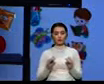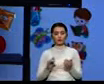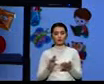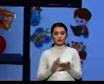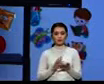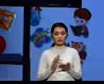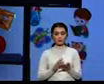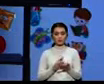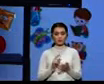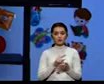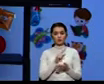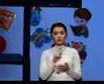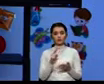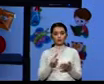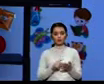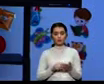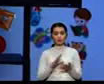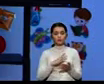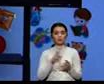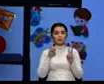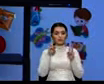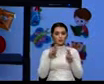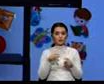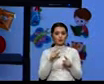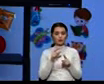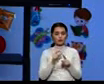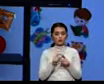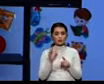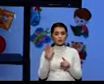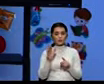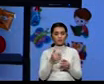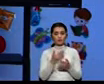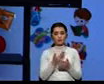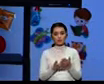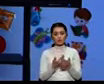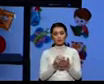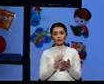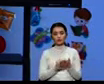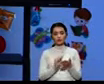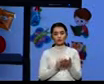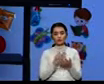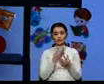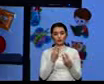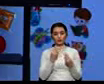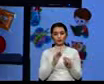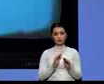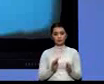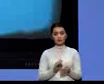Bolajonlar, daftaringizga sizga notanish bo'lgan so'zlarni va ularni ma'nosini yozib borishni